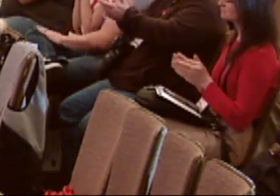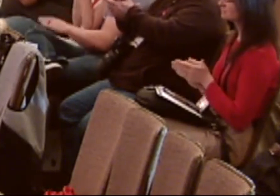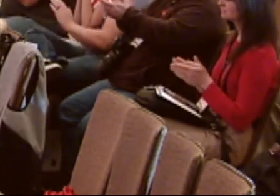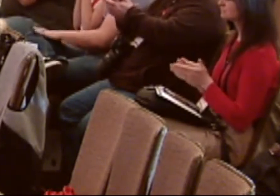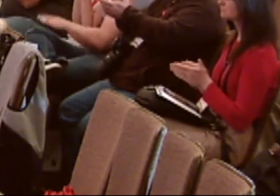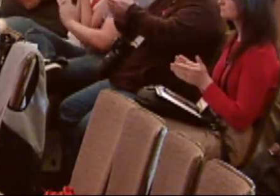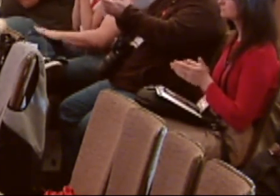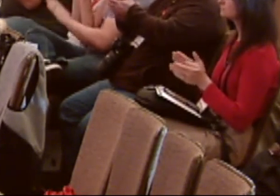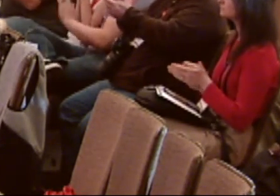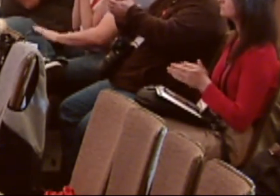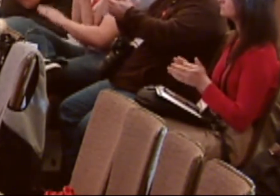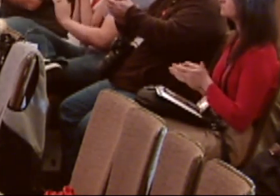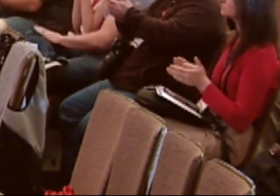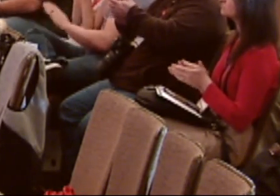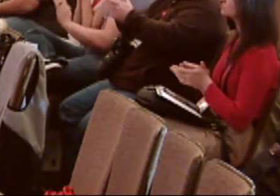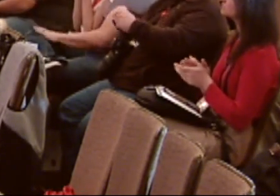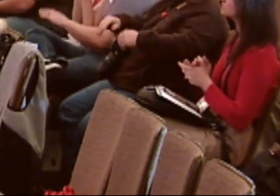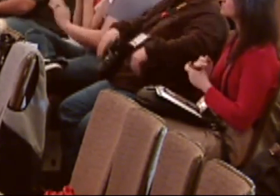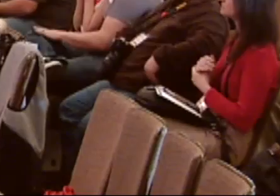Now,